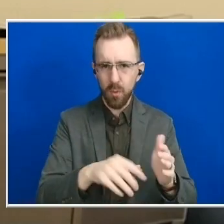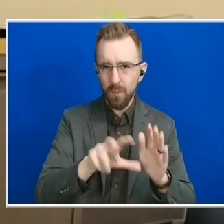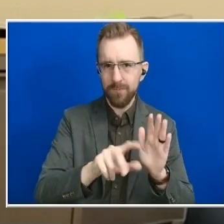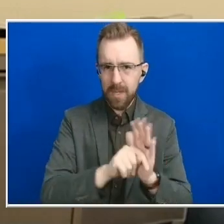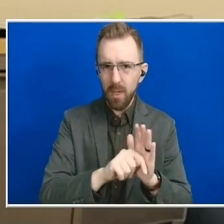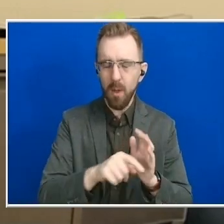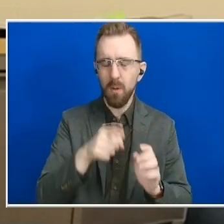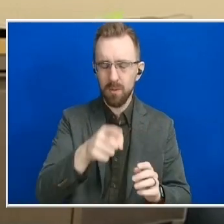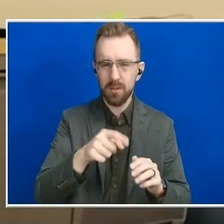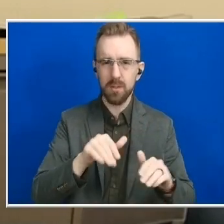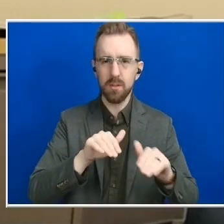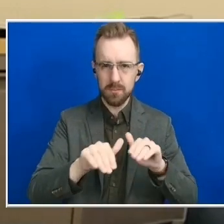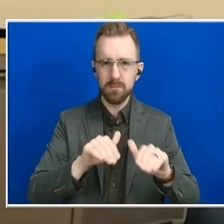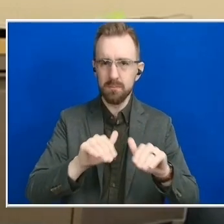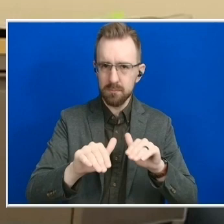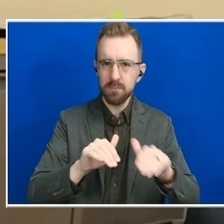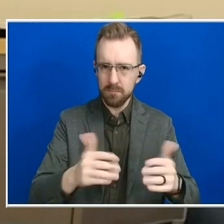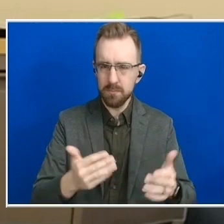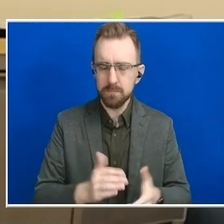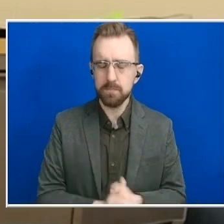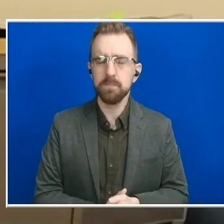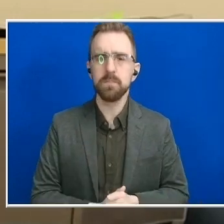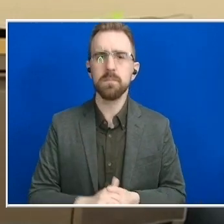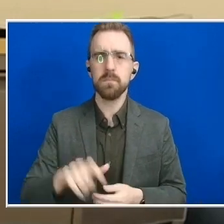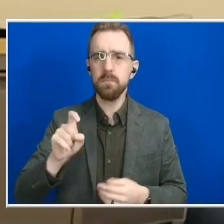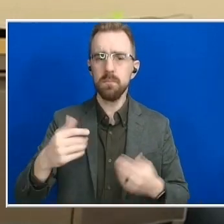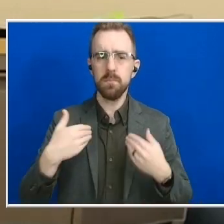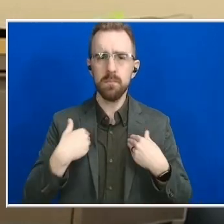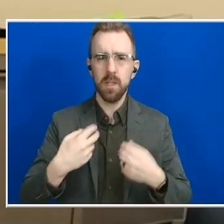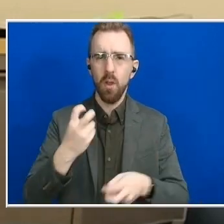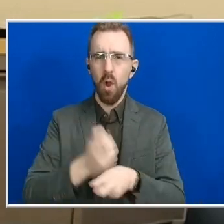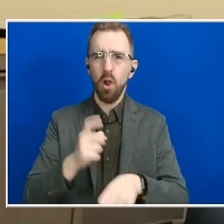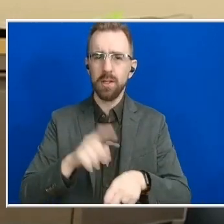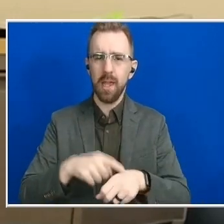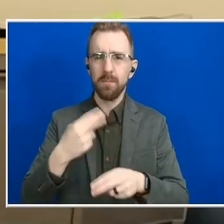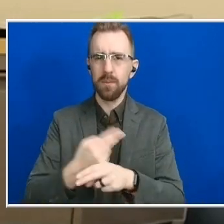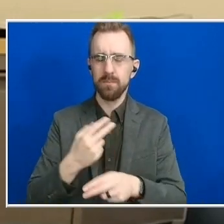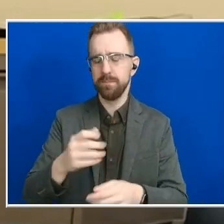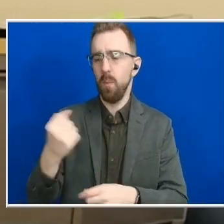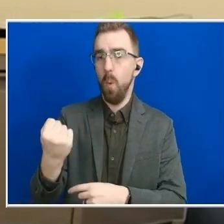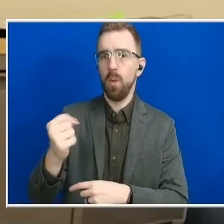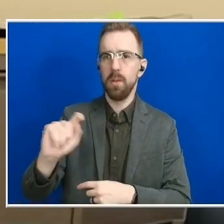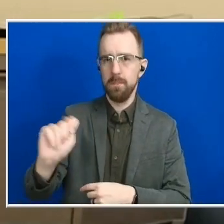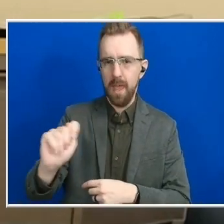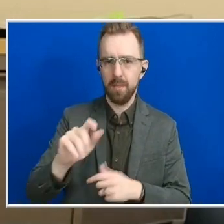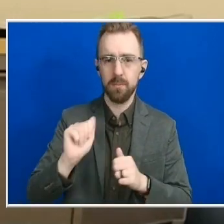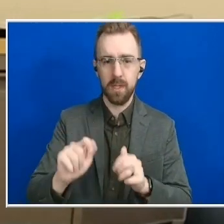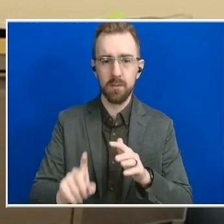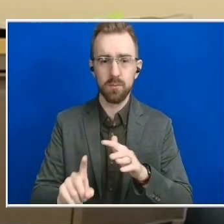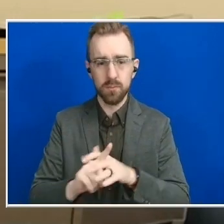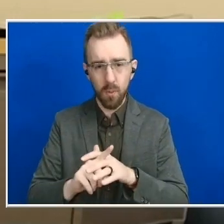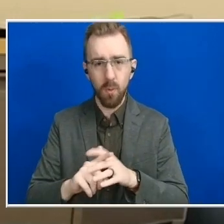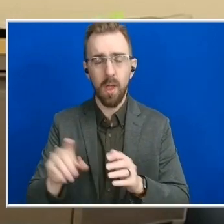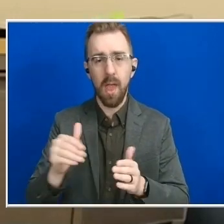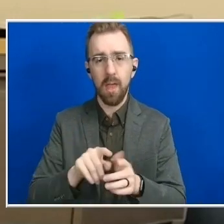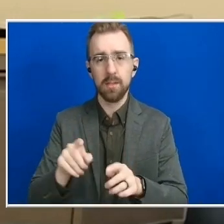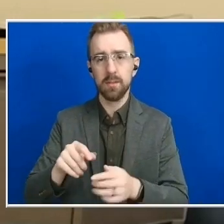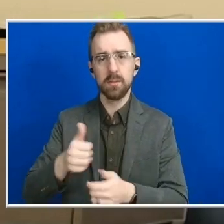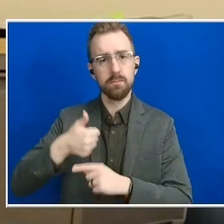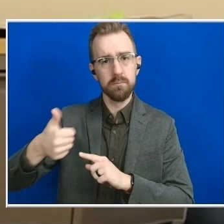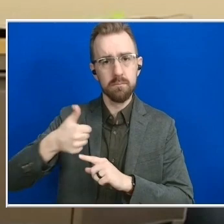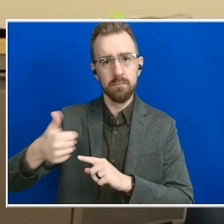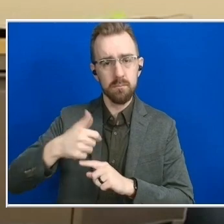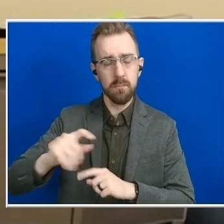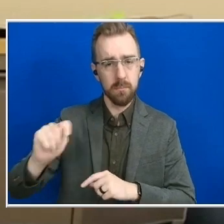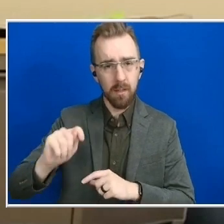the introduction. And you have to have difficulty controlling your urine, which can either manifest itself as frequency, so you have to go all the time, or you can't